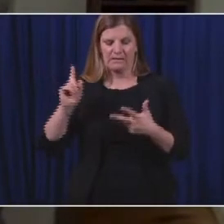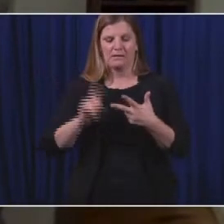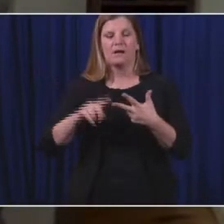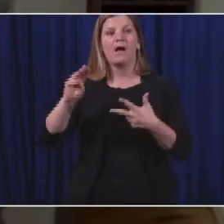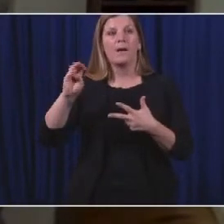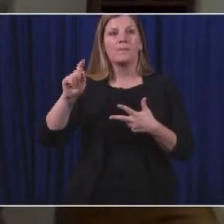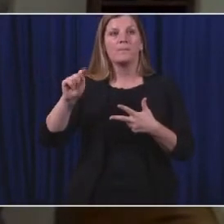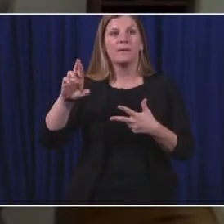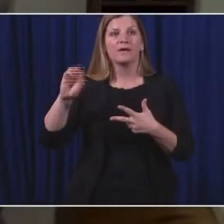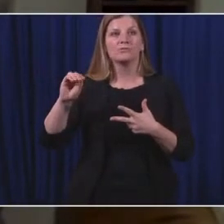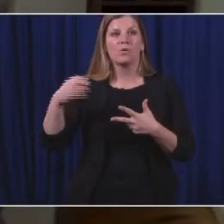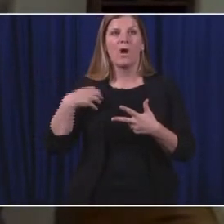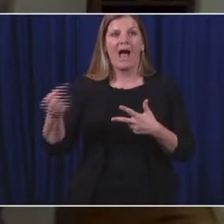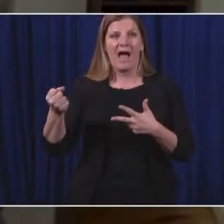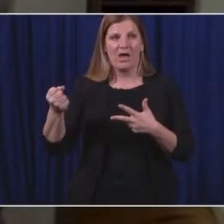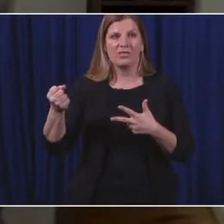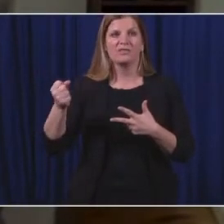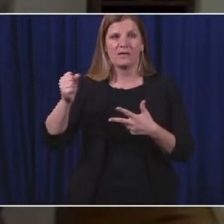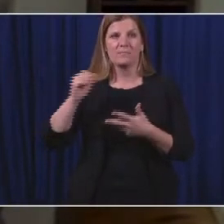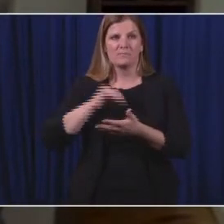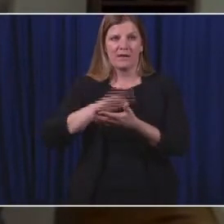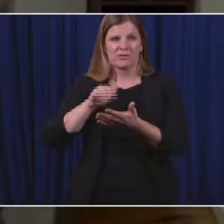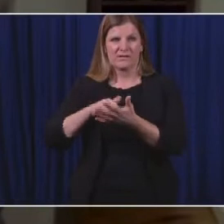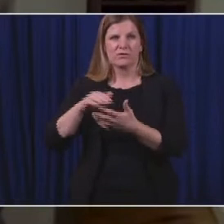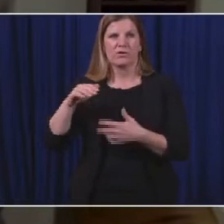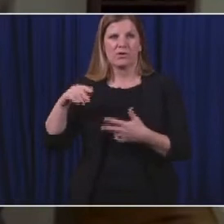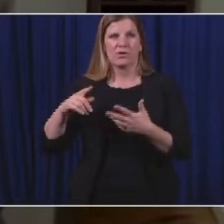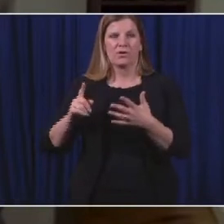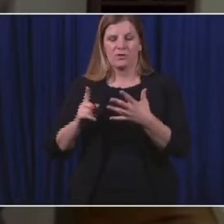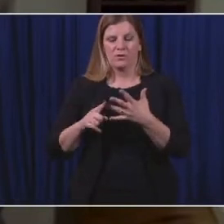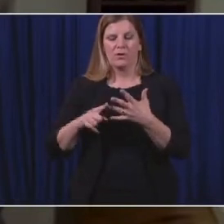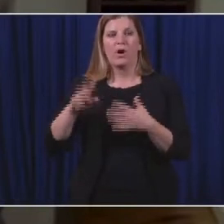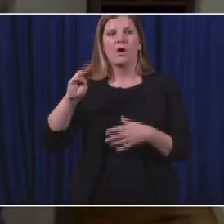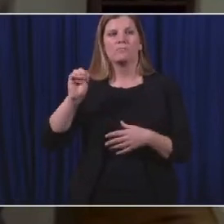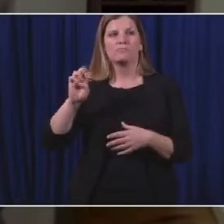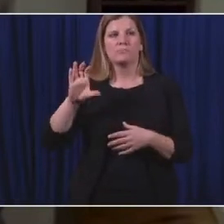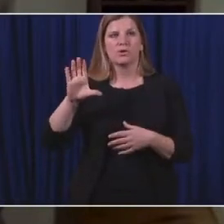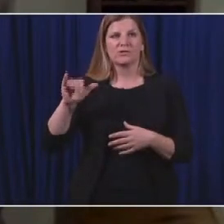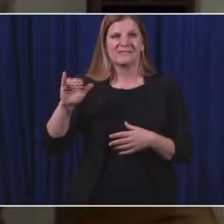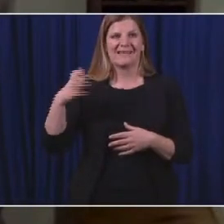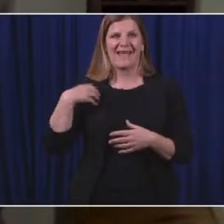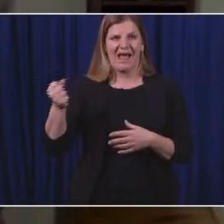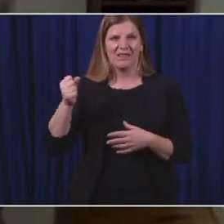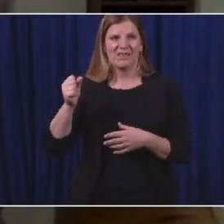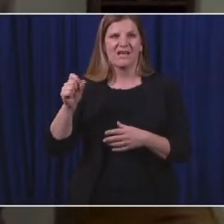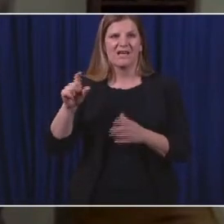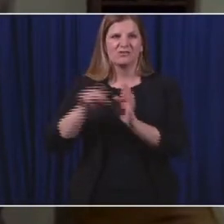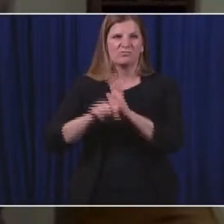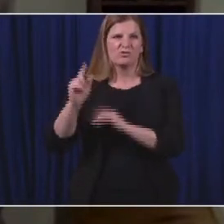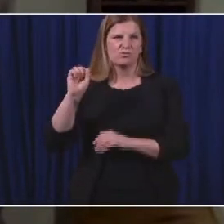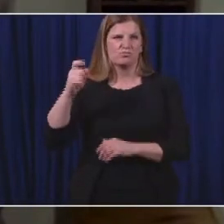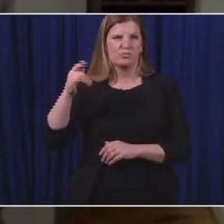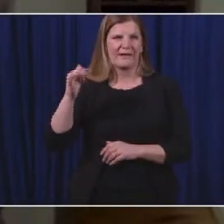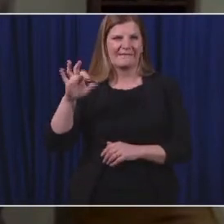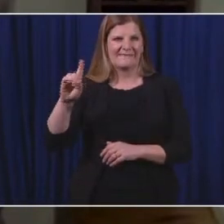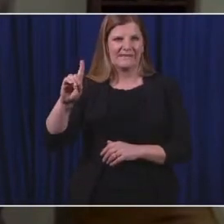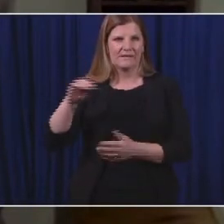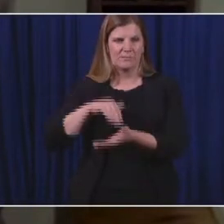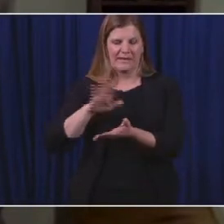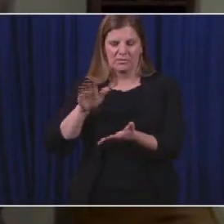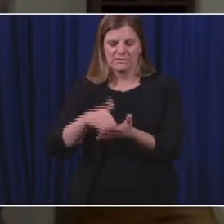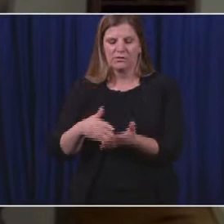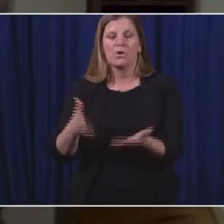Medical Center in Cuyahoga County, Mercy Health Springfield Regional Medical Center in Clark County, Ohio